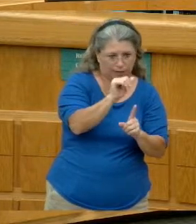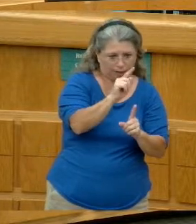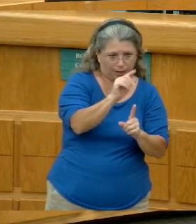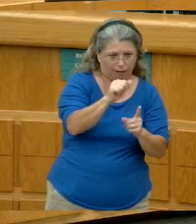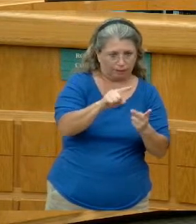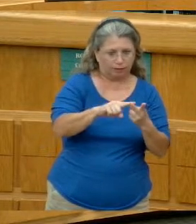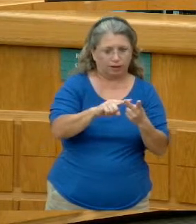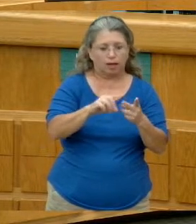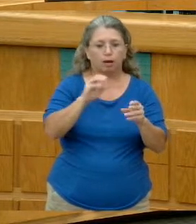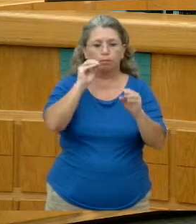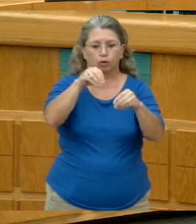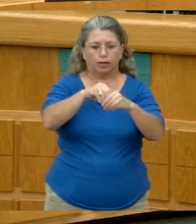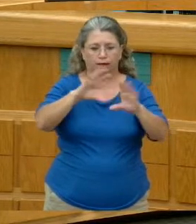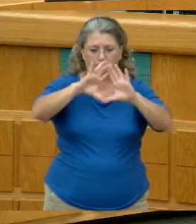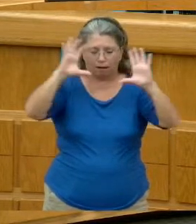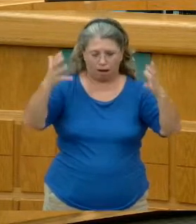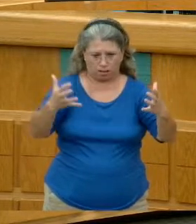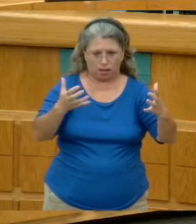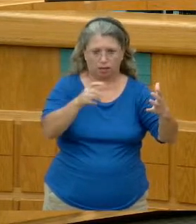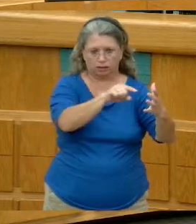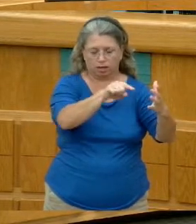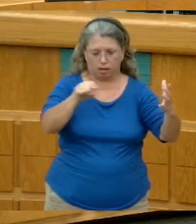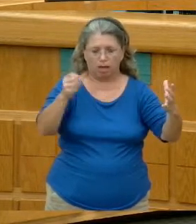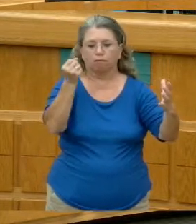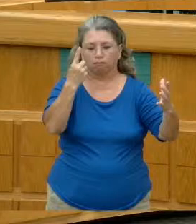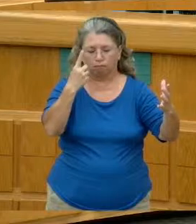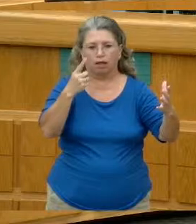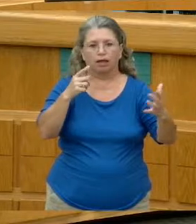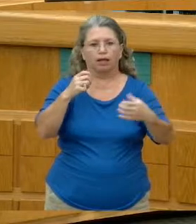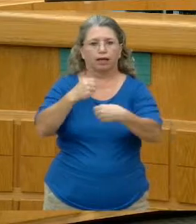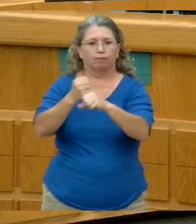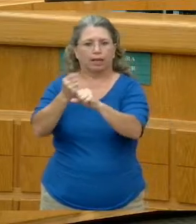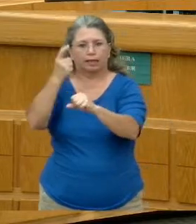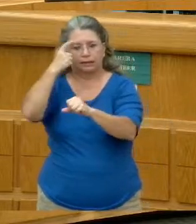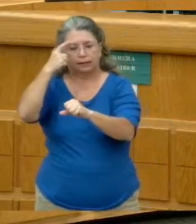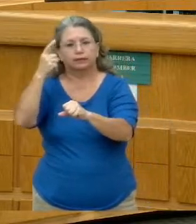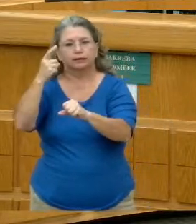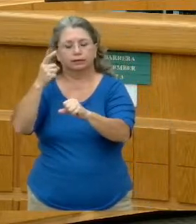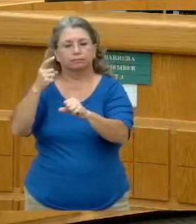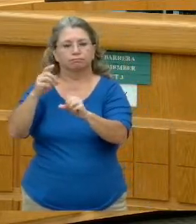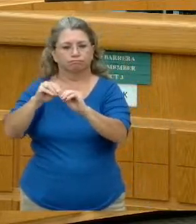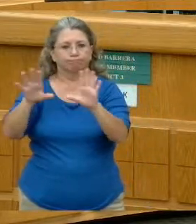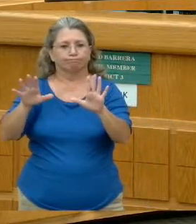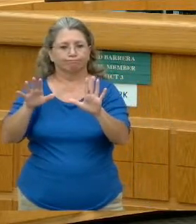we're headed. And I look forward to answering any further questions if needed. Thanks.